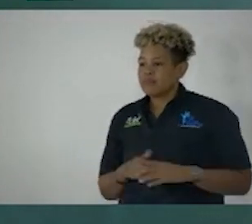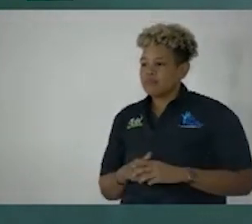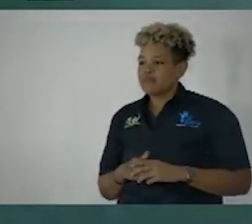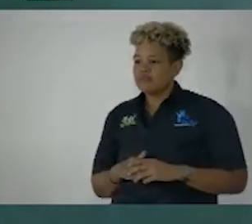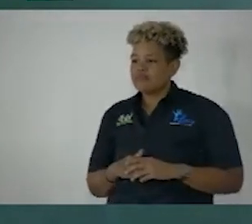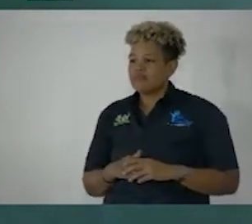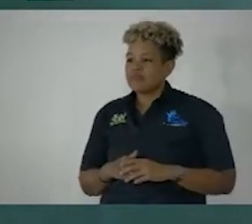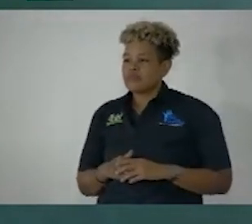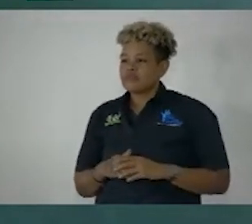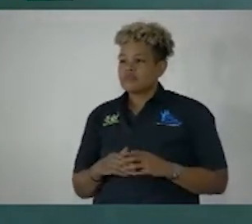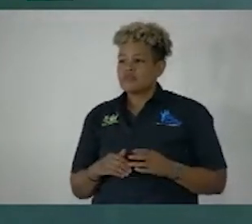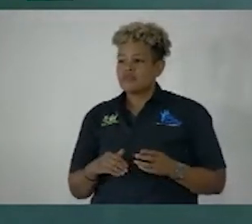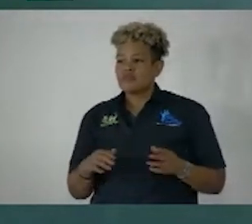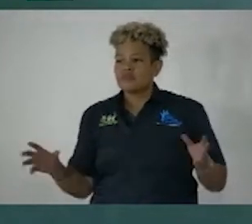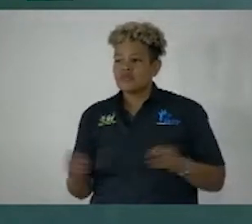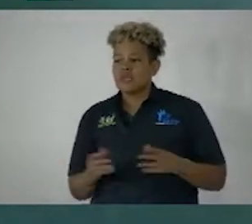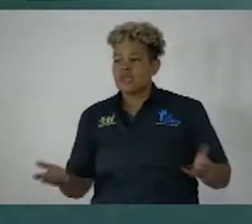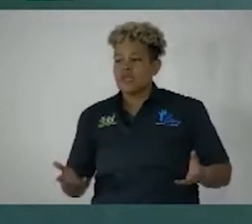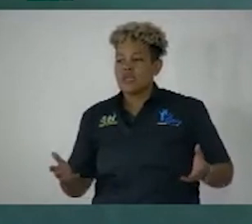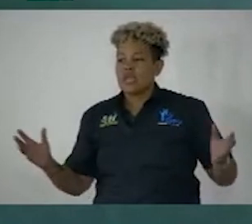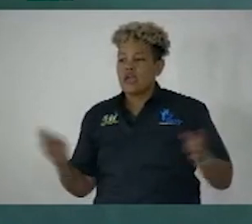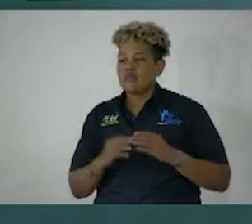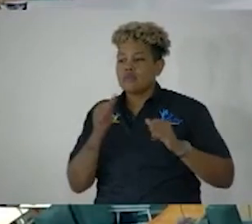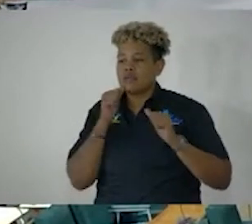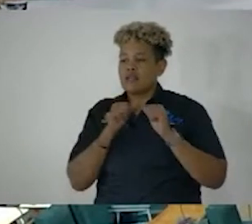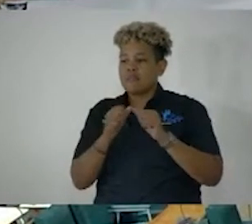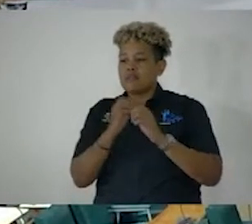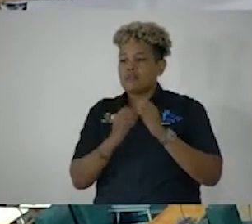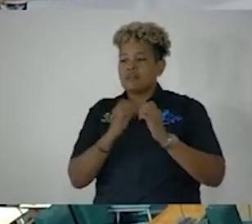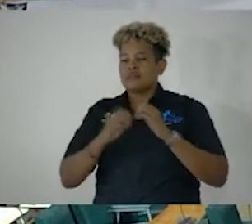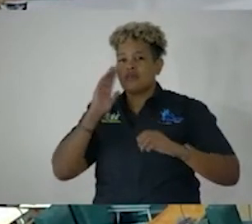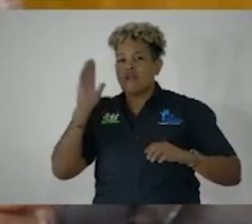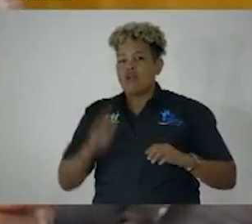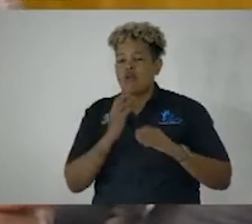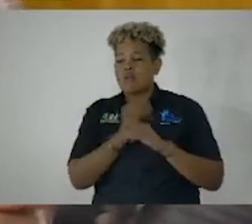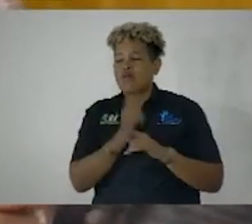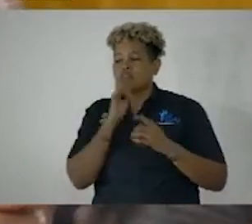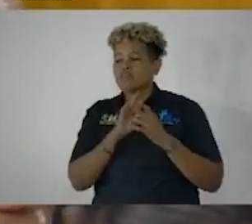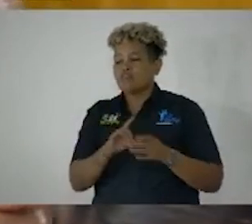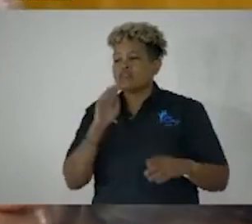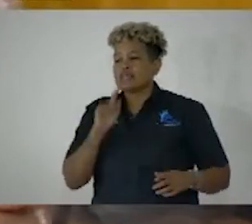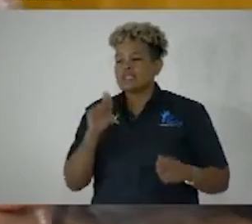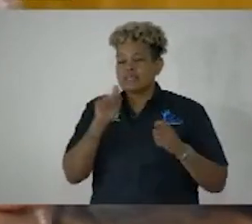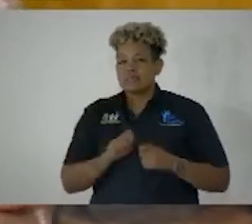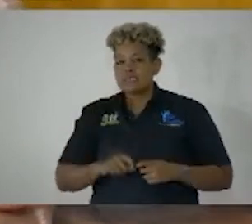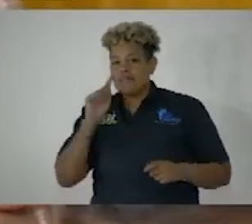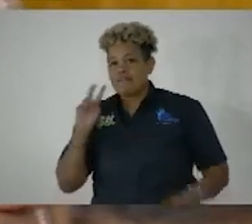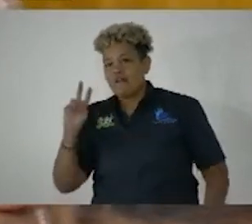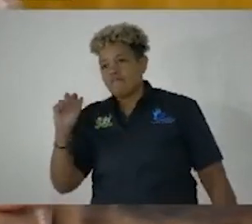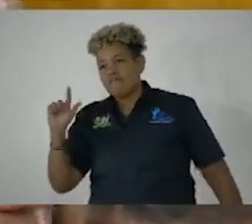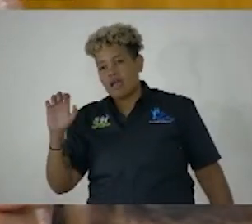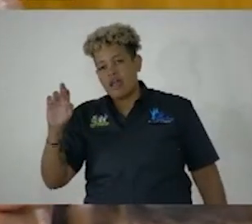The sum here encompasses the maintenance of all the properties. As it relates specifically to Vale